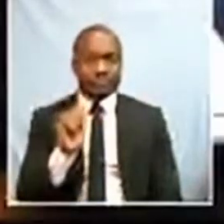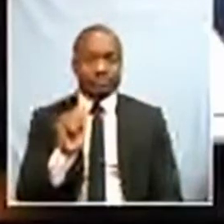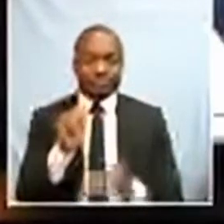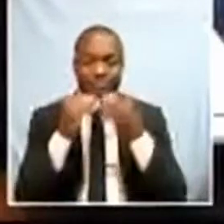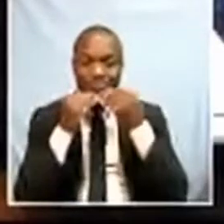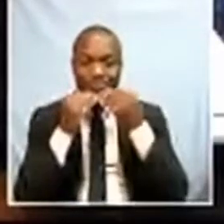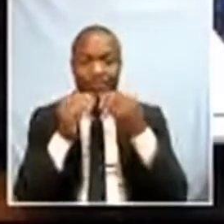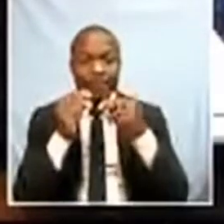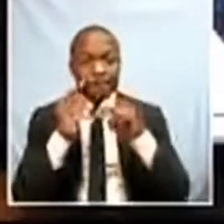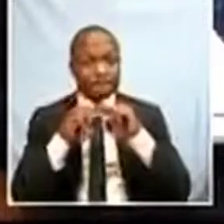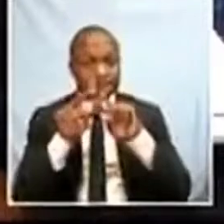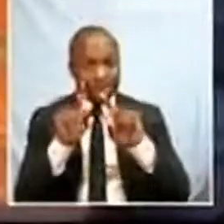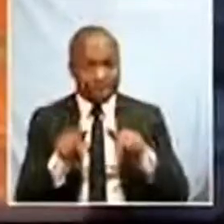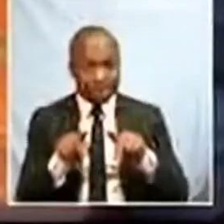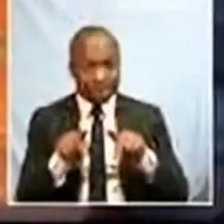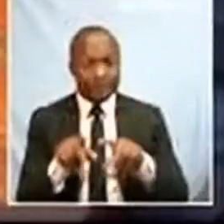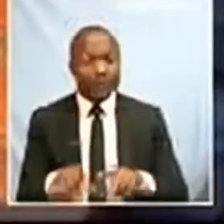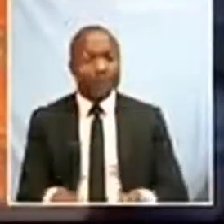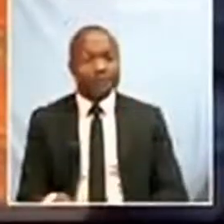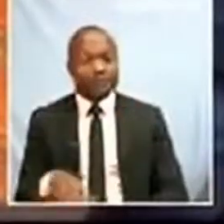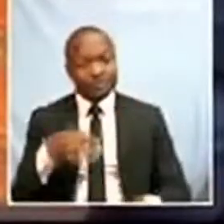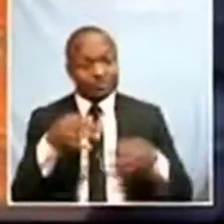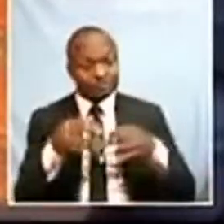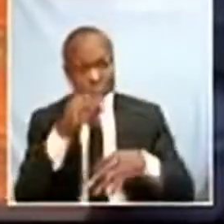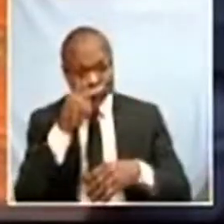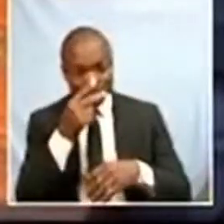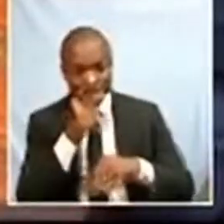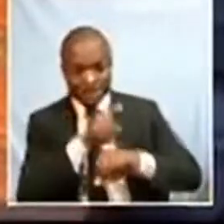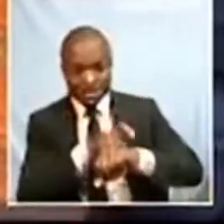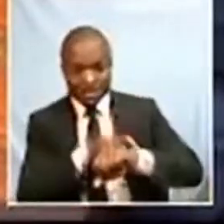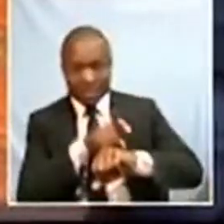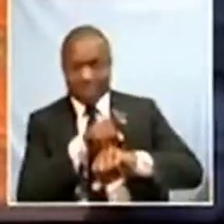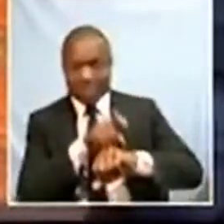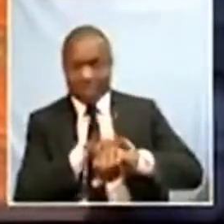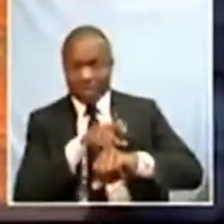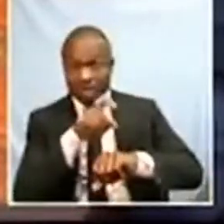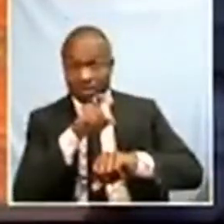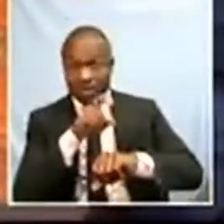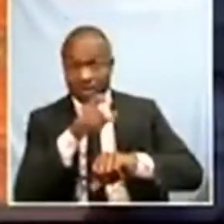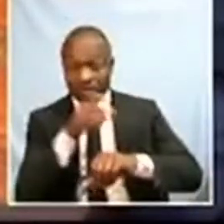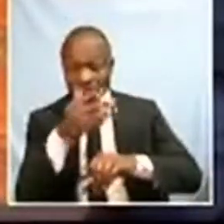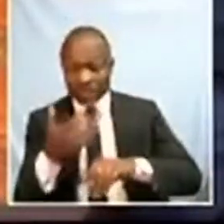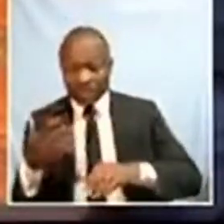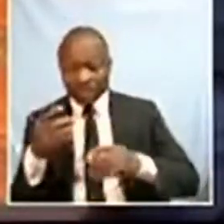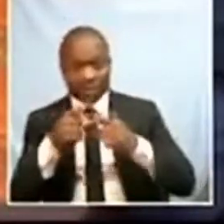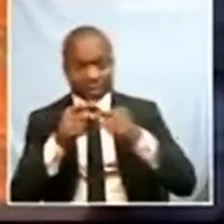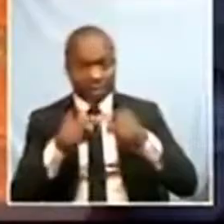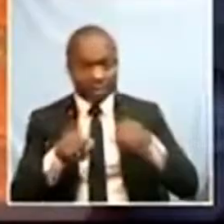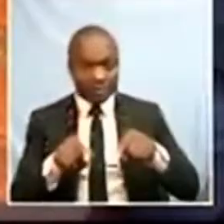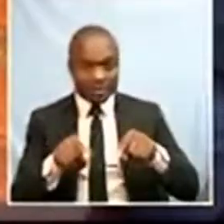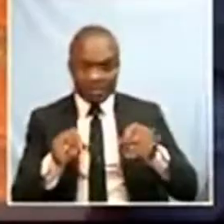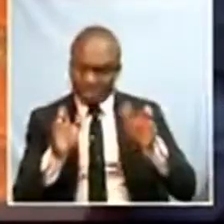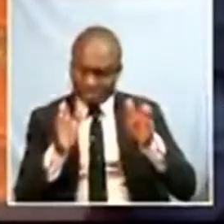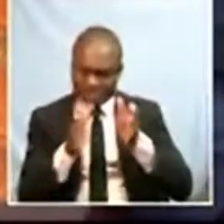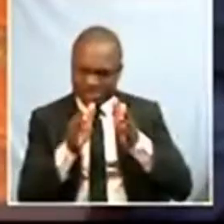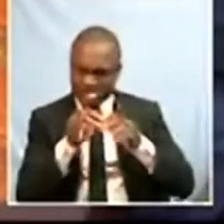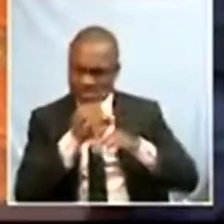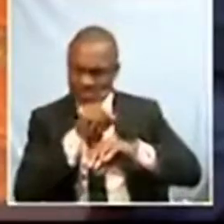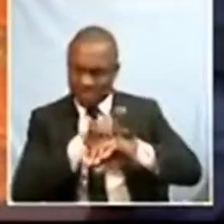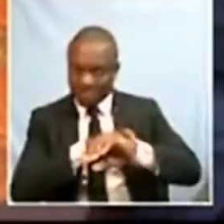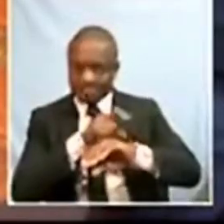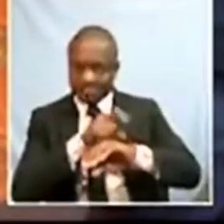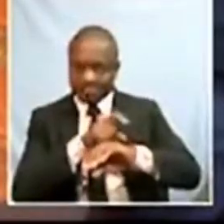Thank you, Chair. If you look at the time when everything happened, it was within a short space of